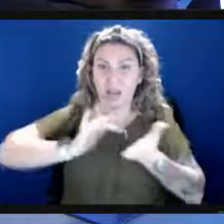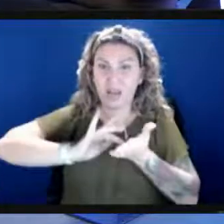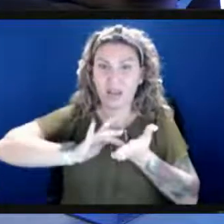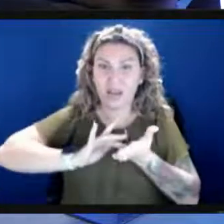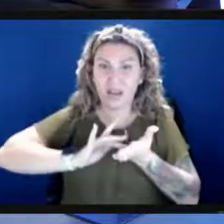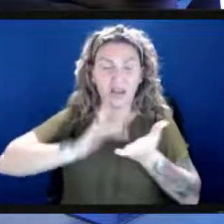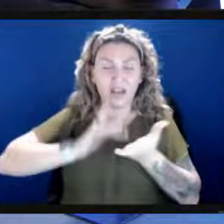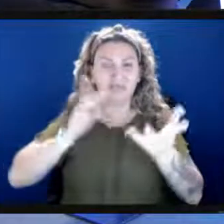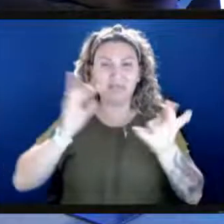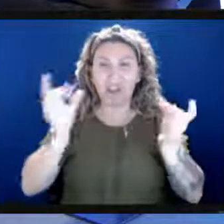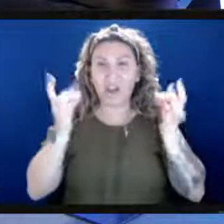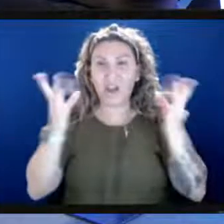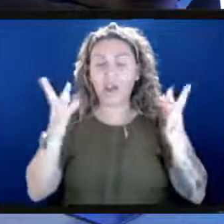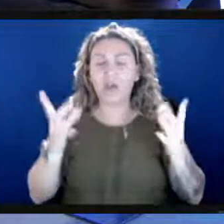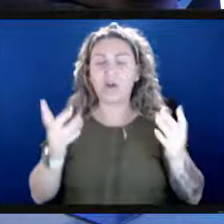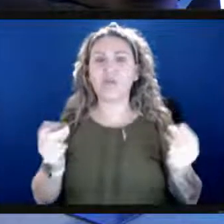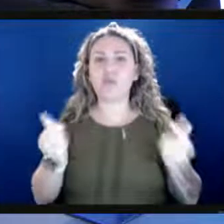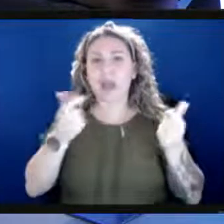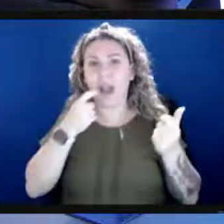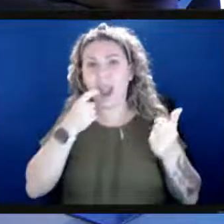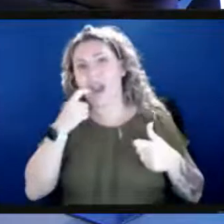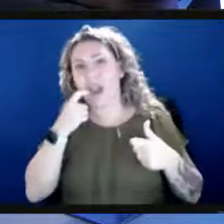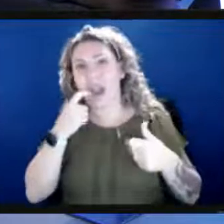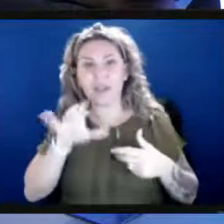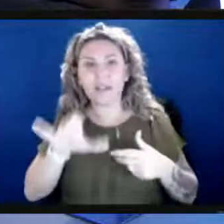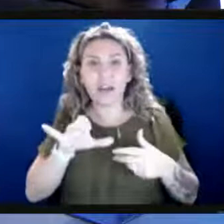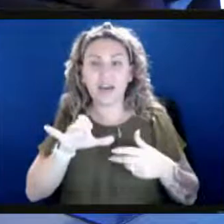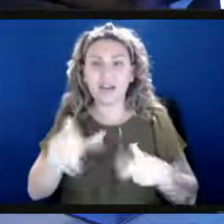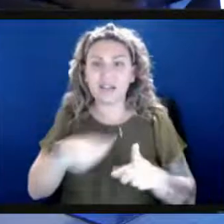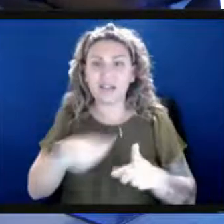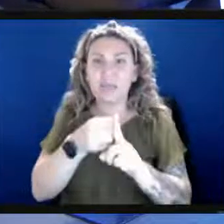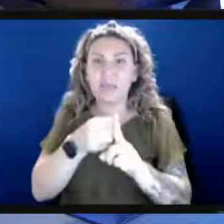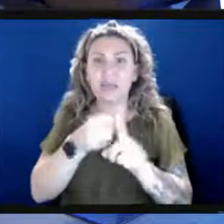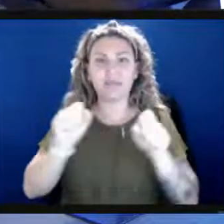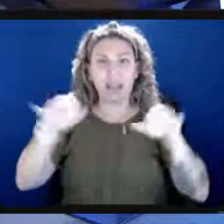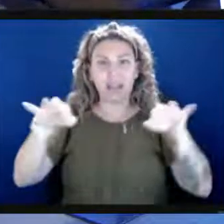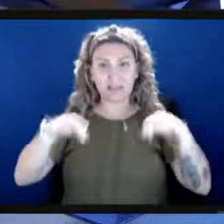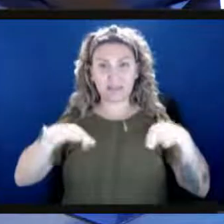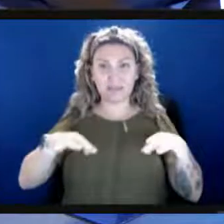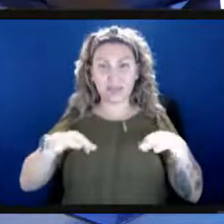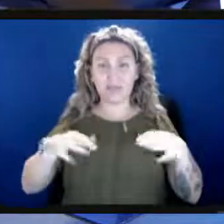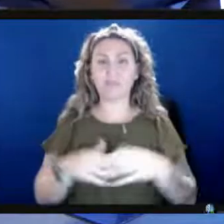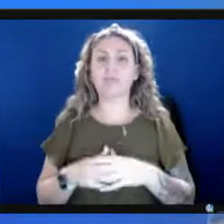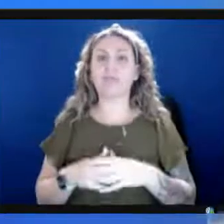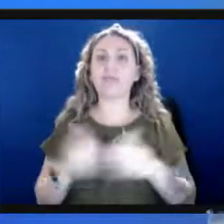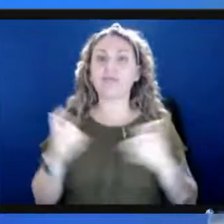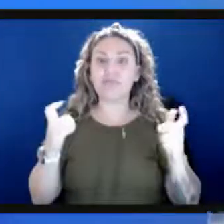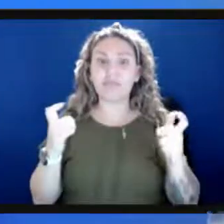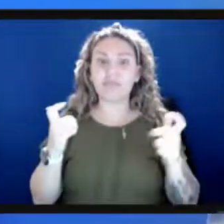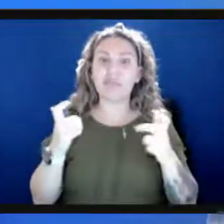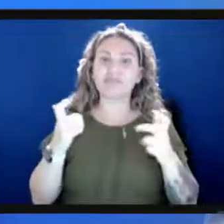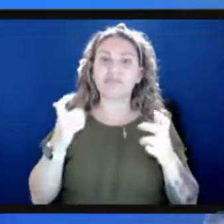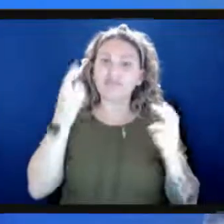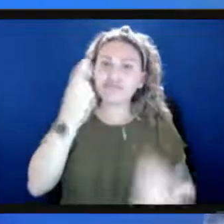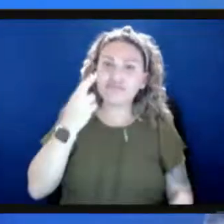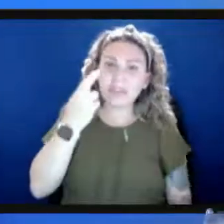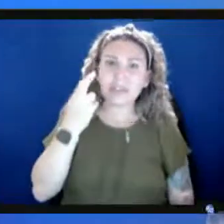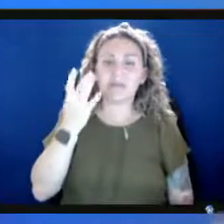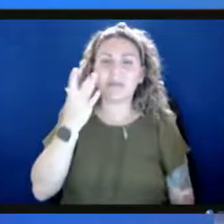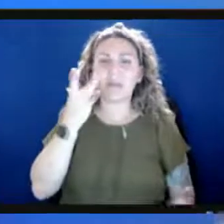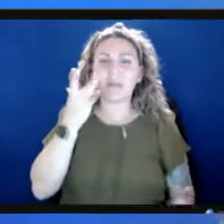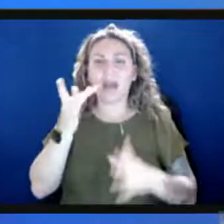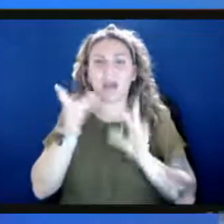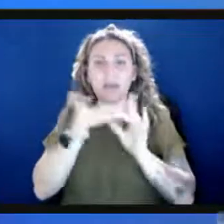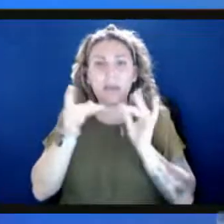quickly toxic. that makes a difference. Can you explain that to us? I think the big reason we've really been pushing this message to the